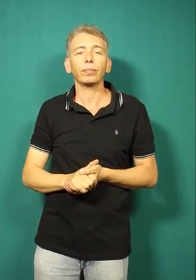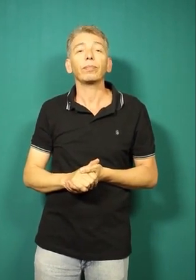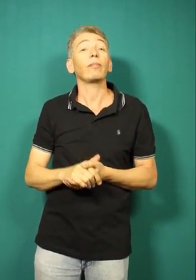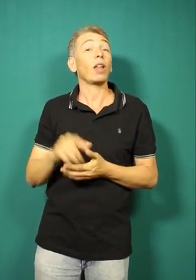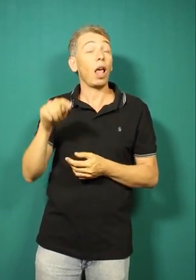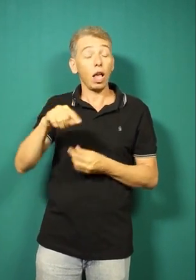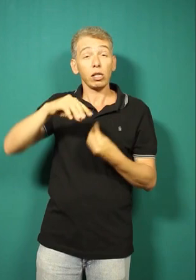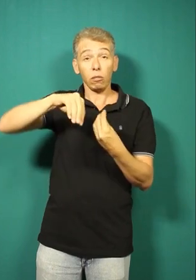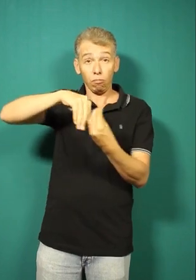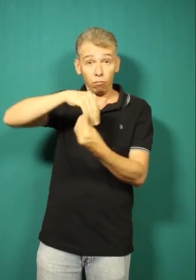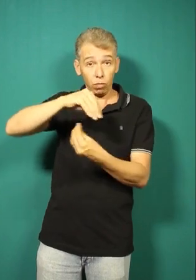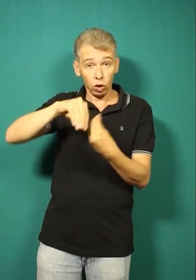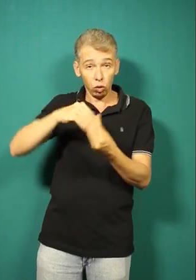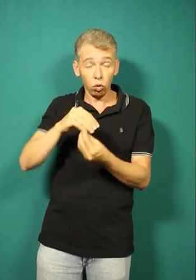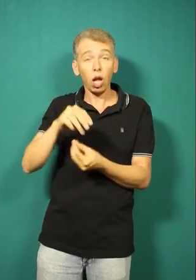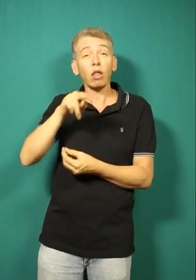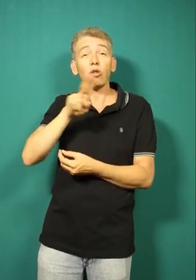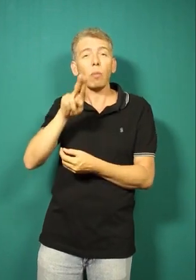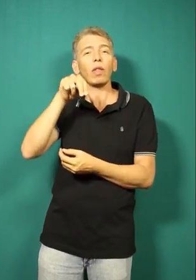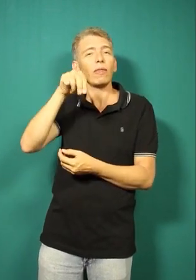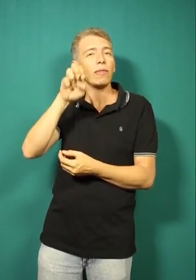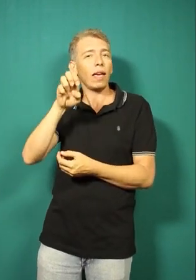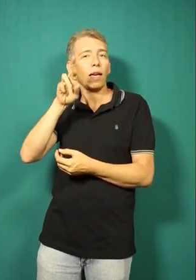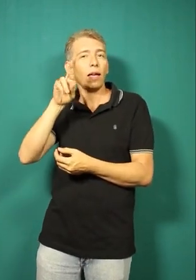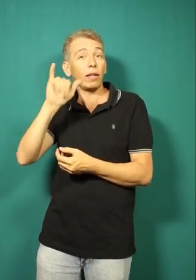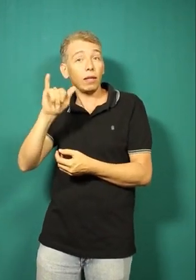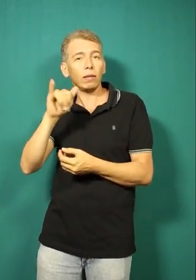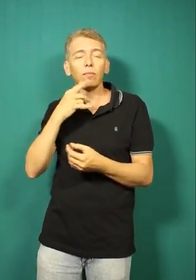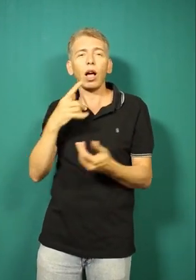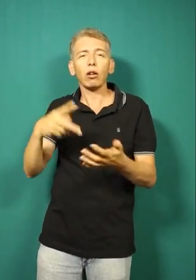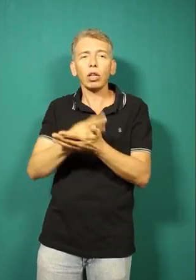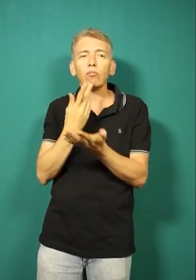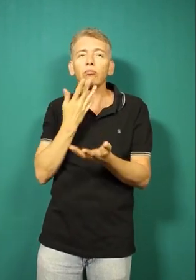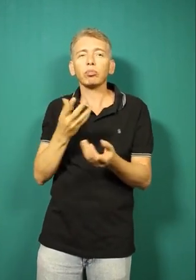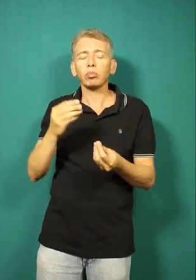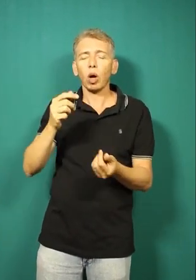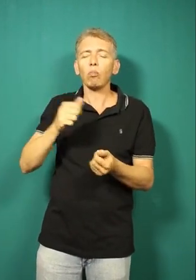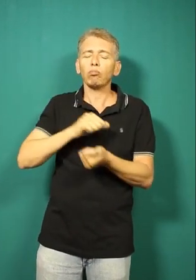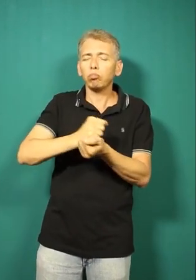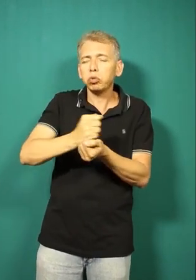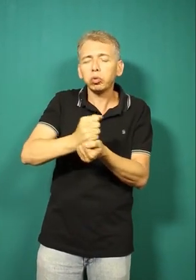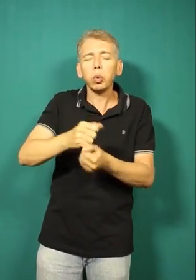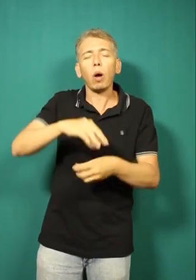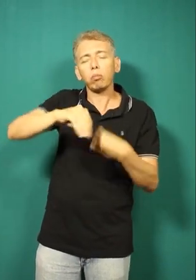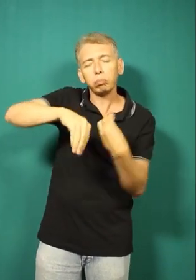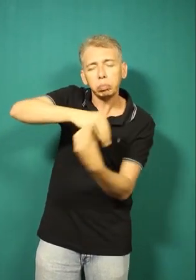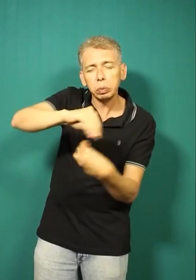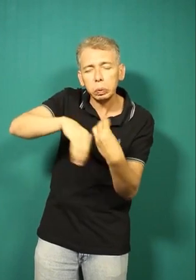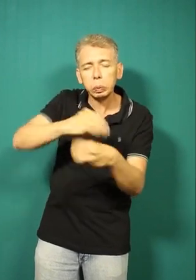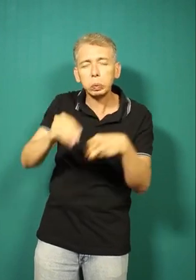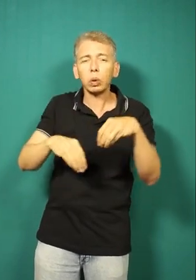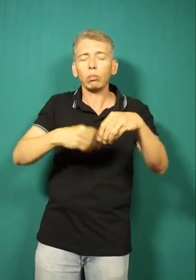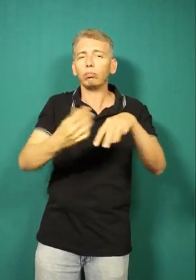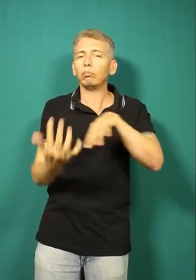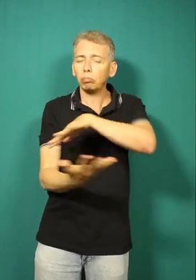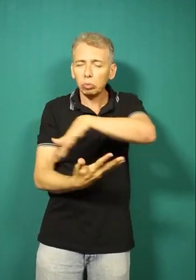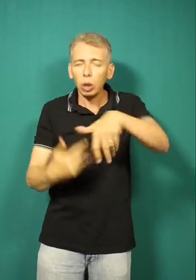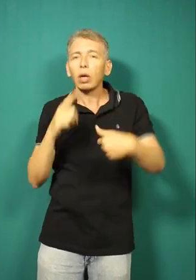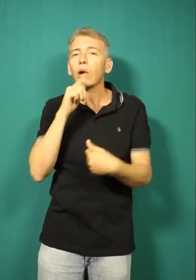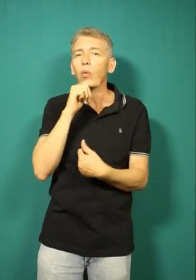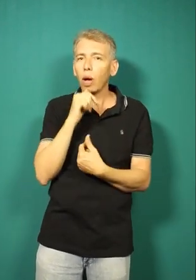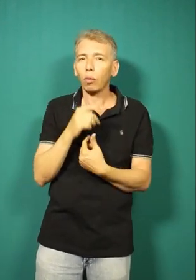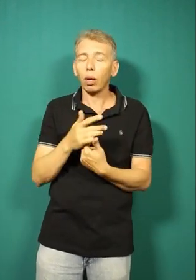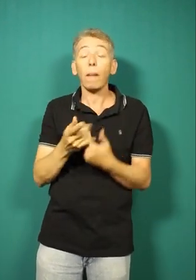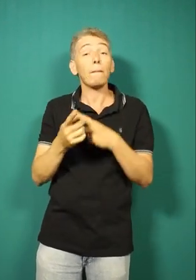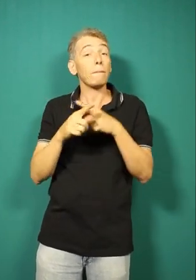This mixture, called neri, is made by soaking a beaten root of Tororo Aoi in water. By